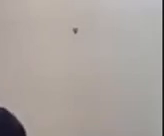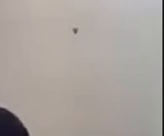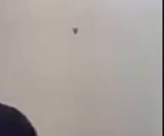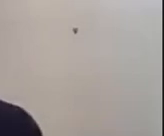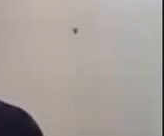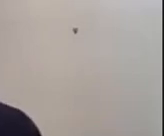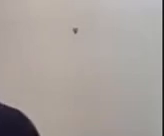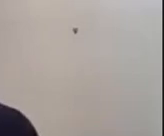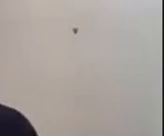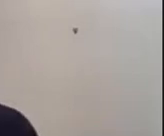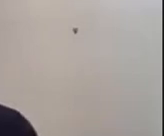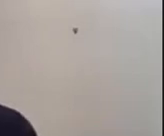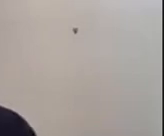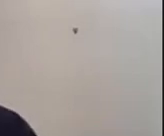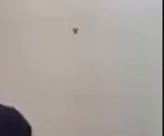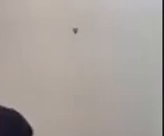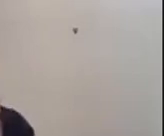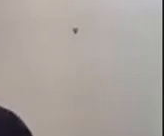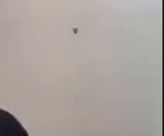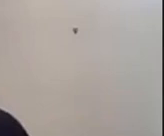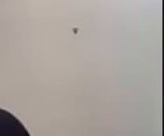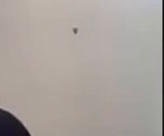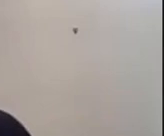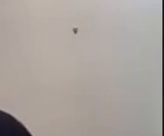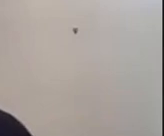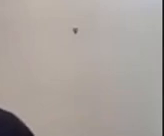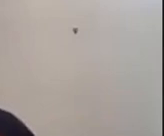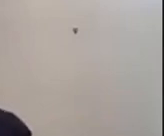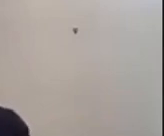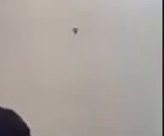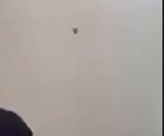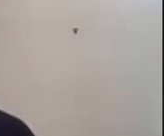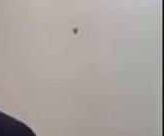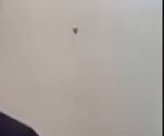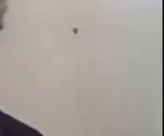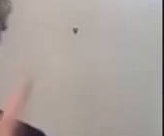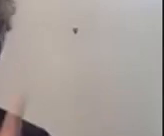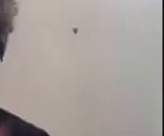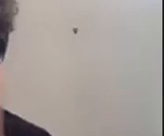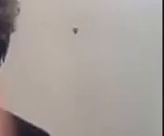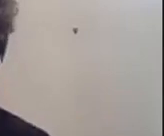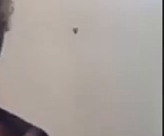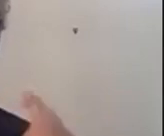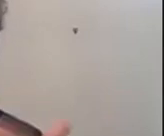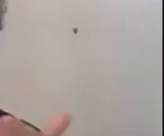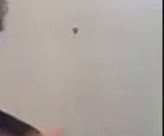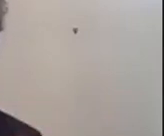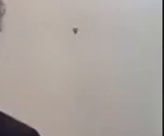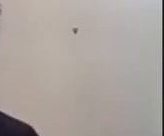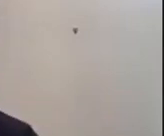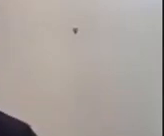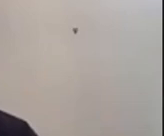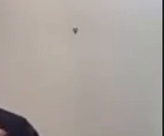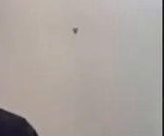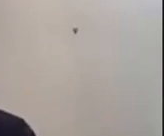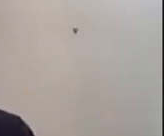90% of disabled school pupils are still in the mainstream. So this issue has to be addressed by government, and part of our campaign this month